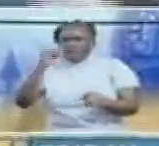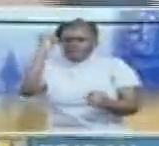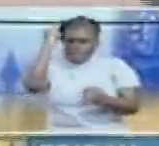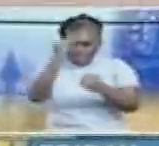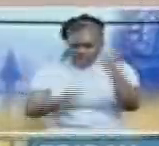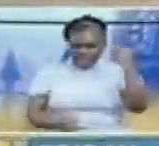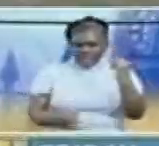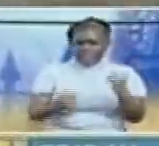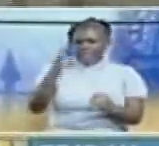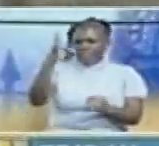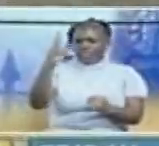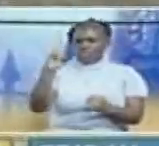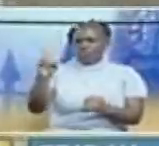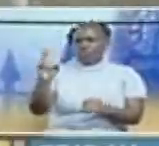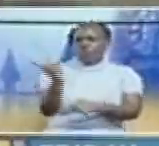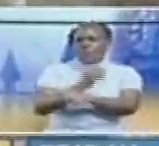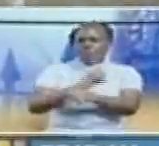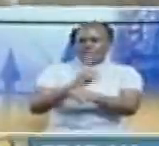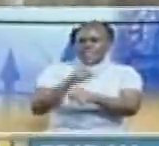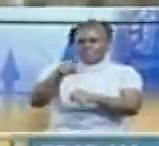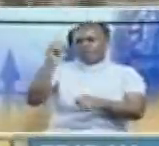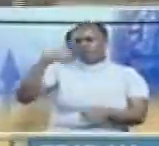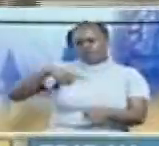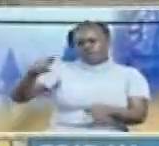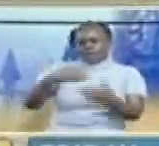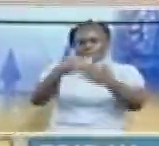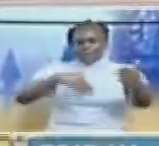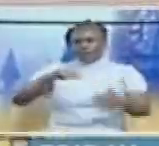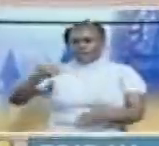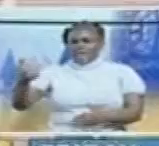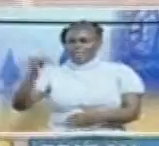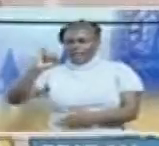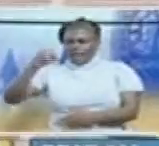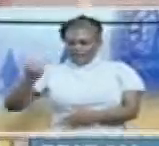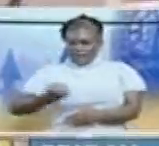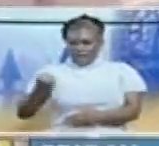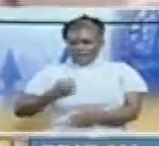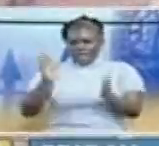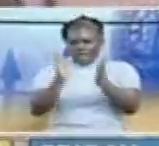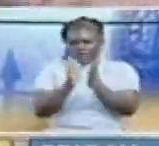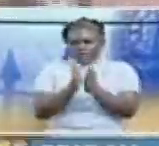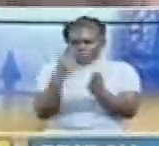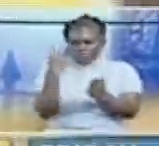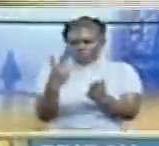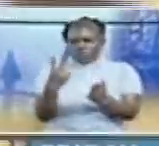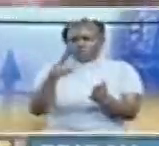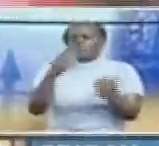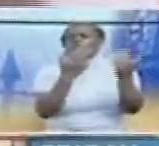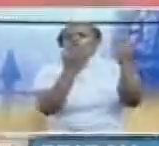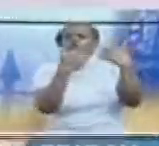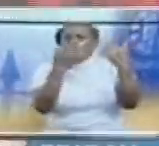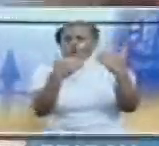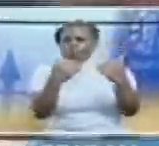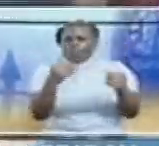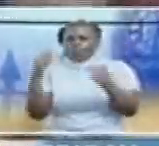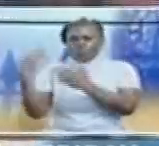cut the tape in 32 minutes, 30.7 seconds ahead of Joyce Chepkirui and Emily Chebet. Kiplagat hopes to don the